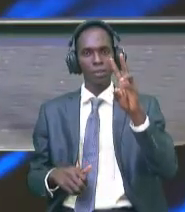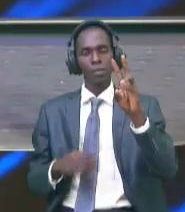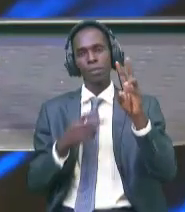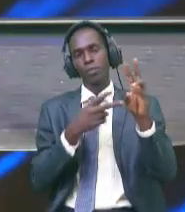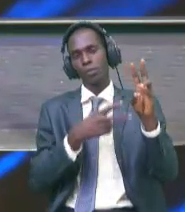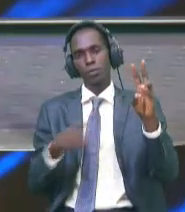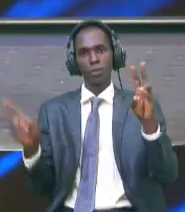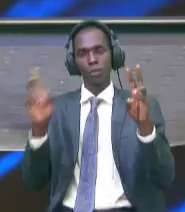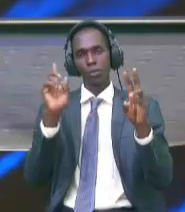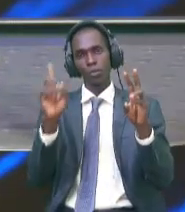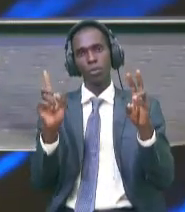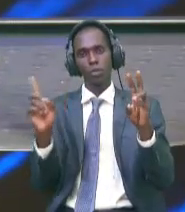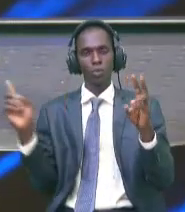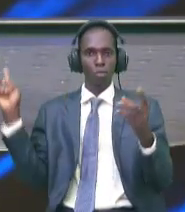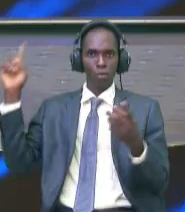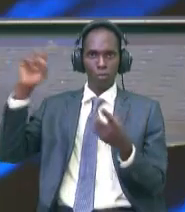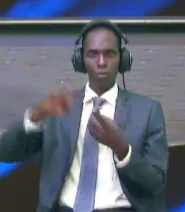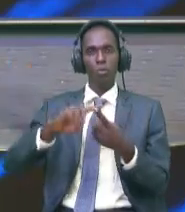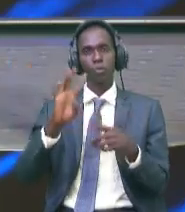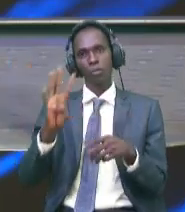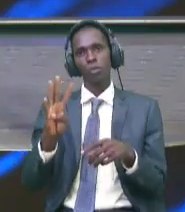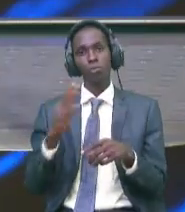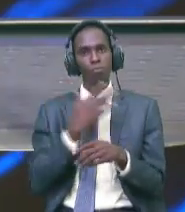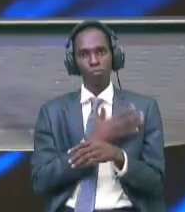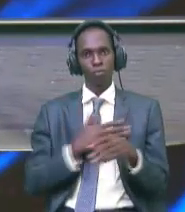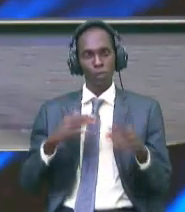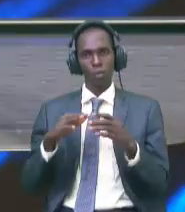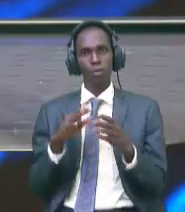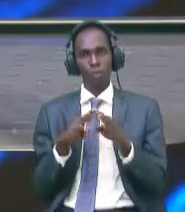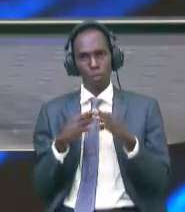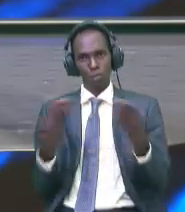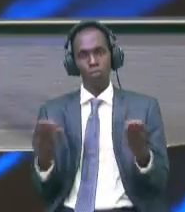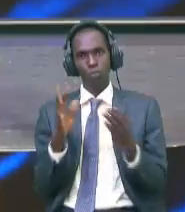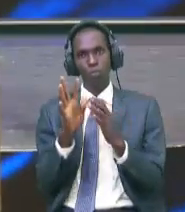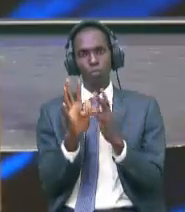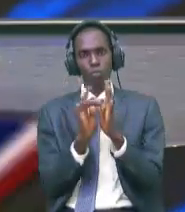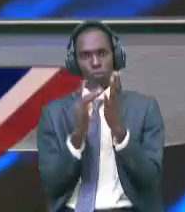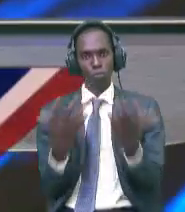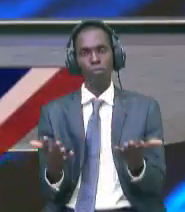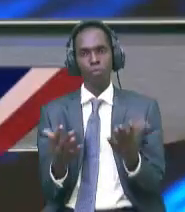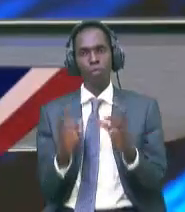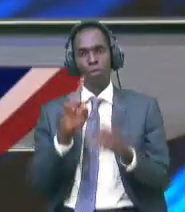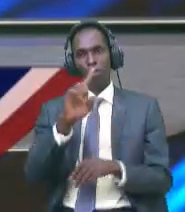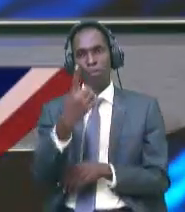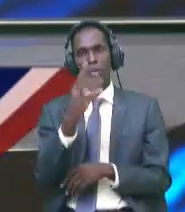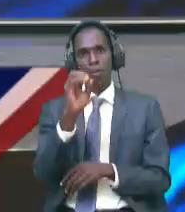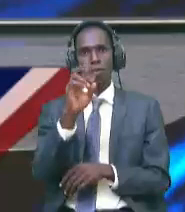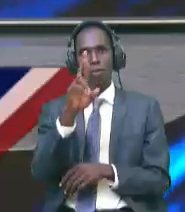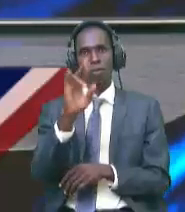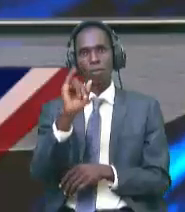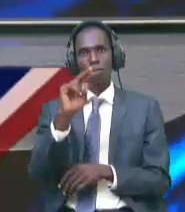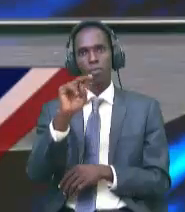1 all through to verse 4. Please open your Bible with me. 1 Corinthians chapter